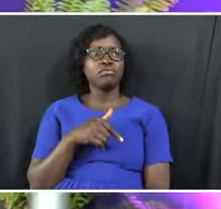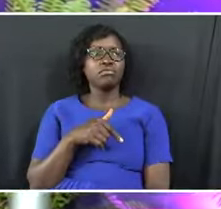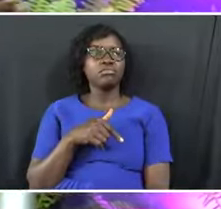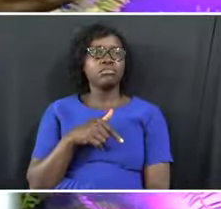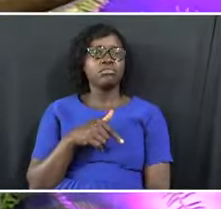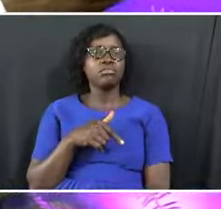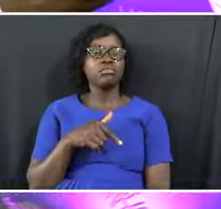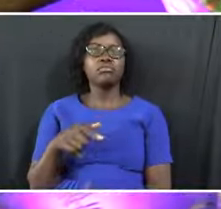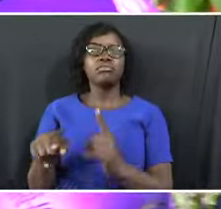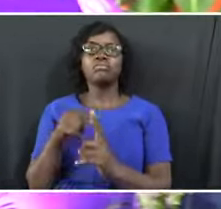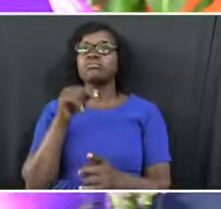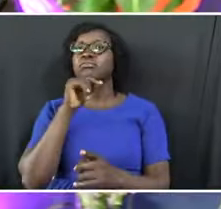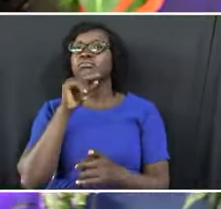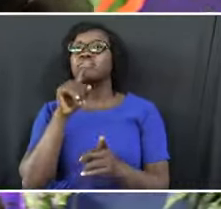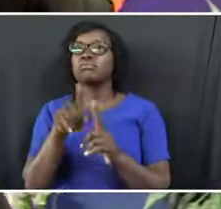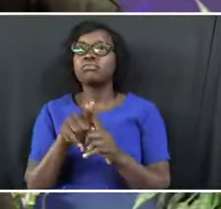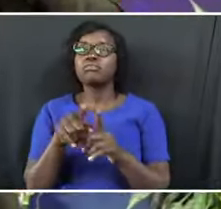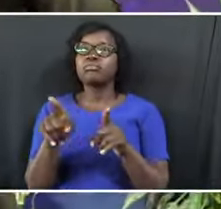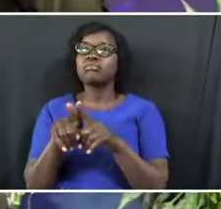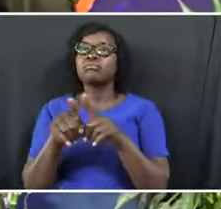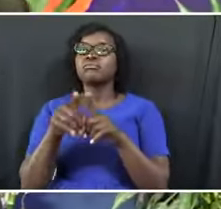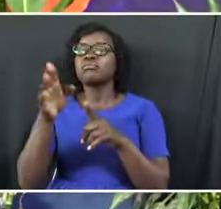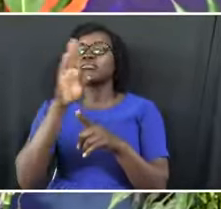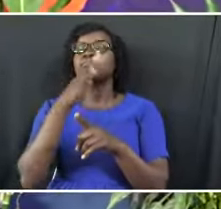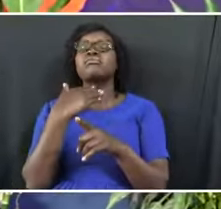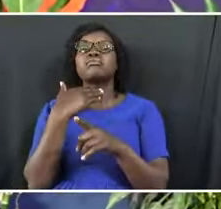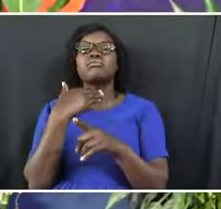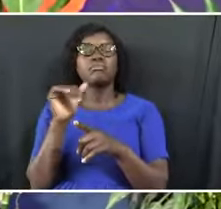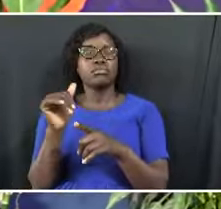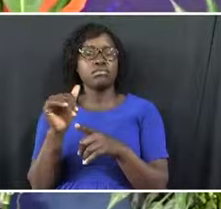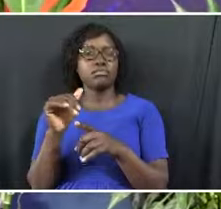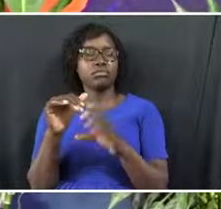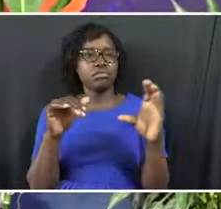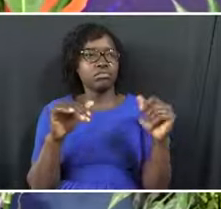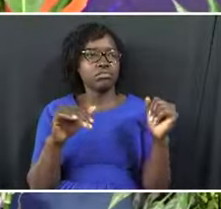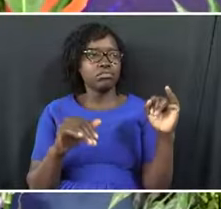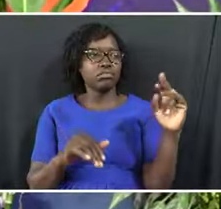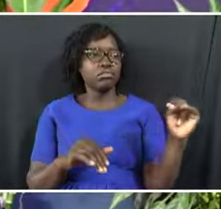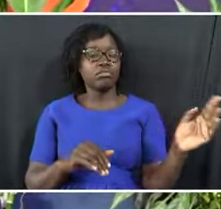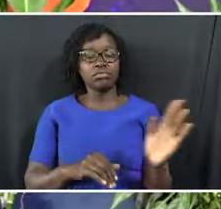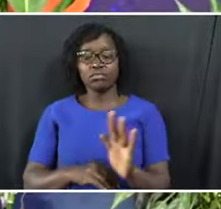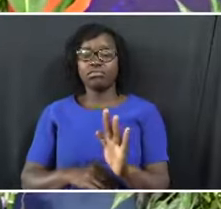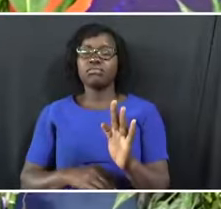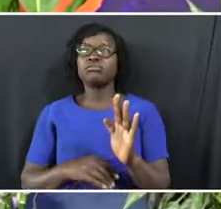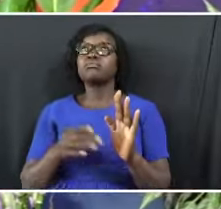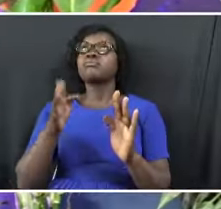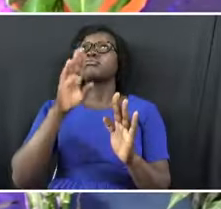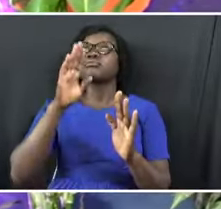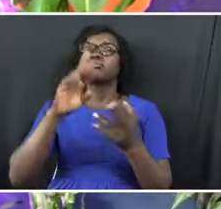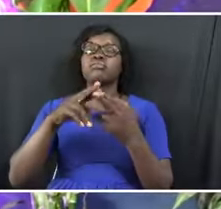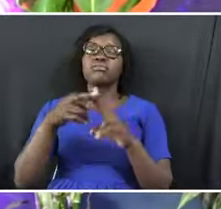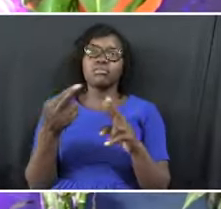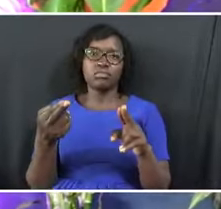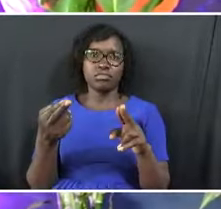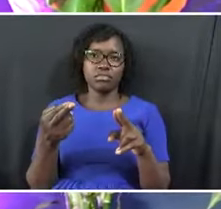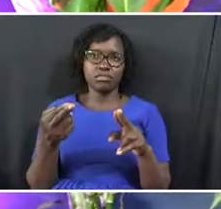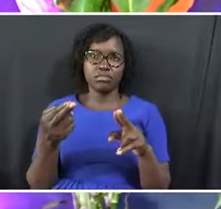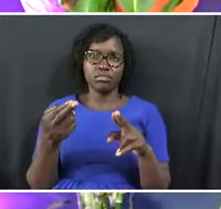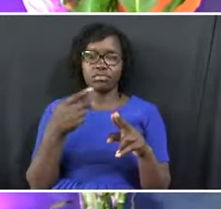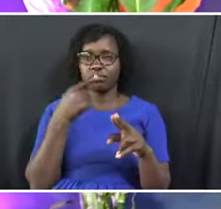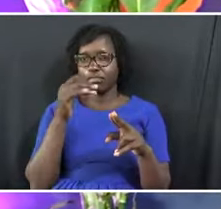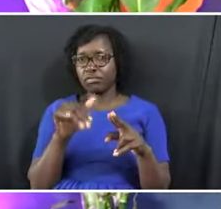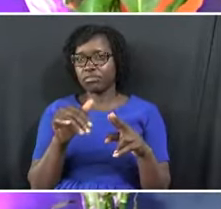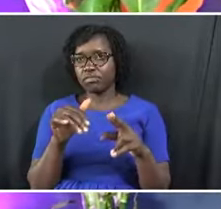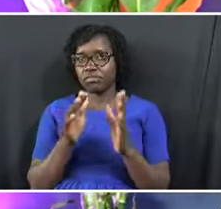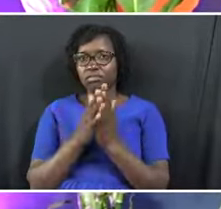Cain killed his brother, still God wanted Cain to come back to his repentance. Because he says in the